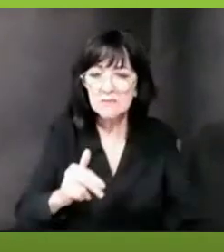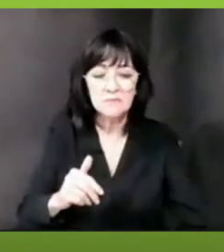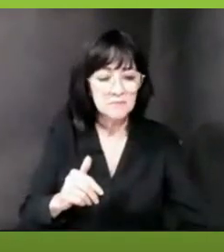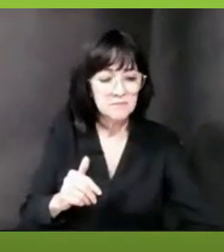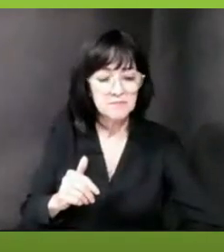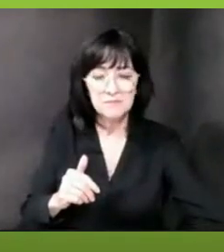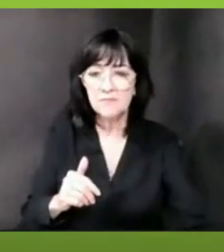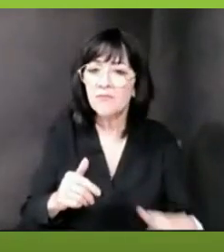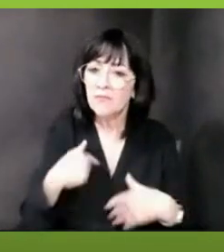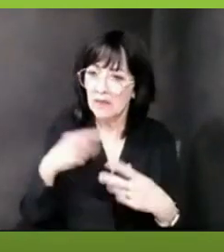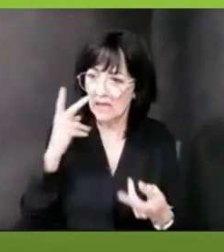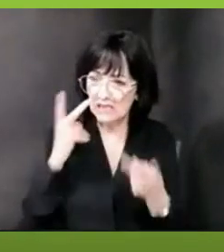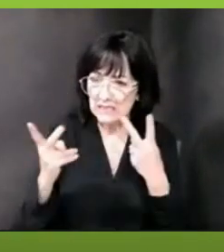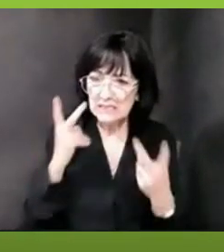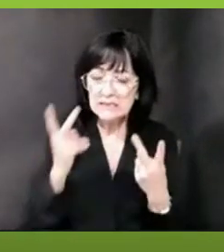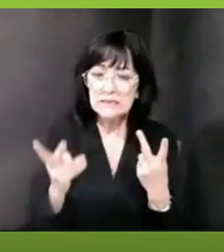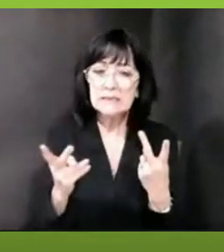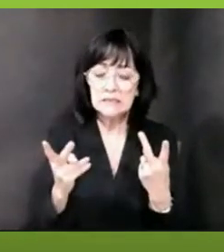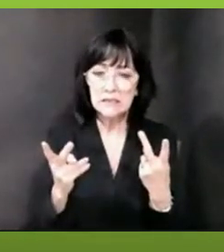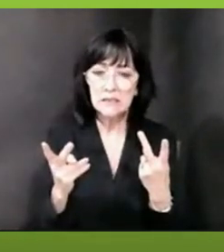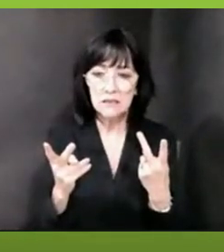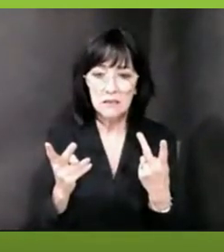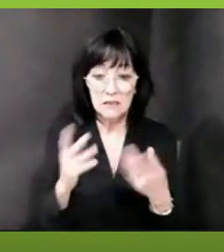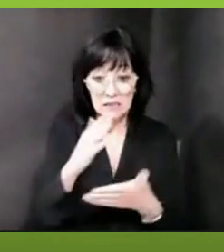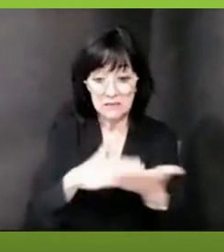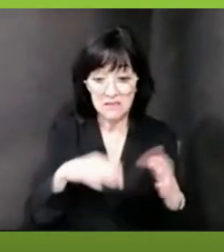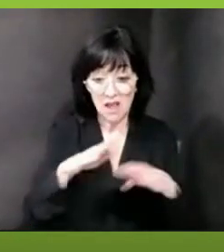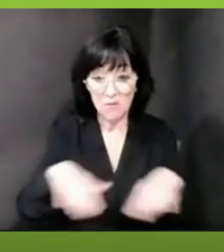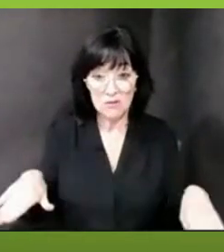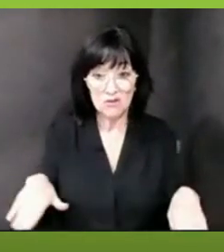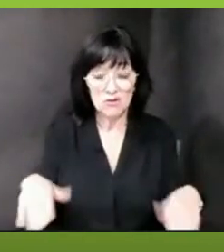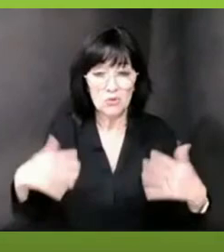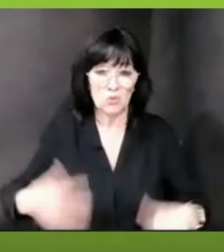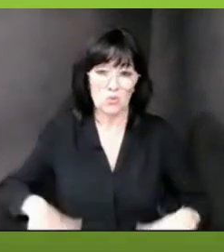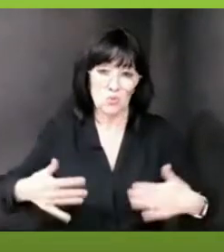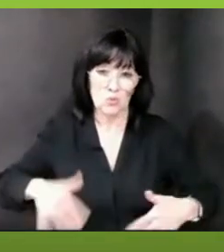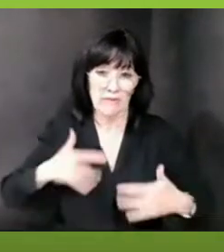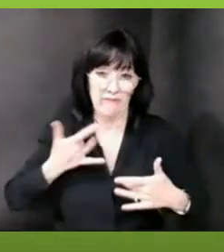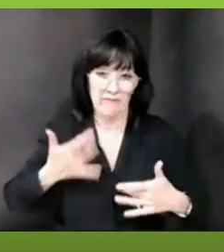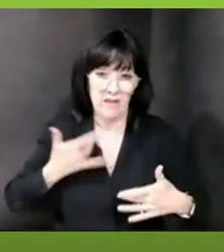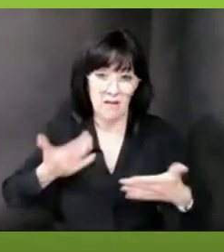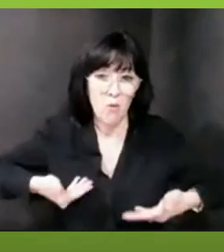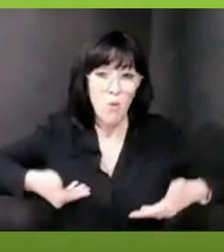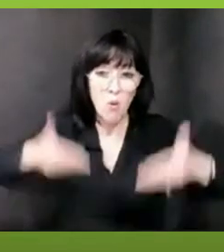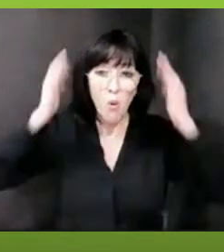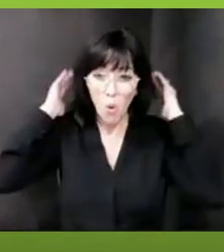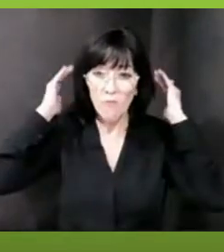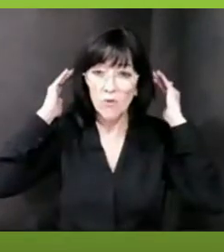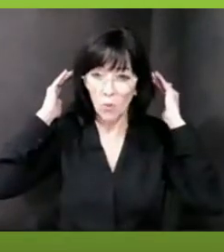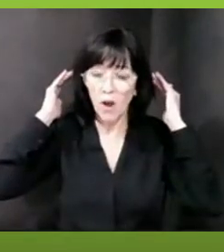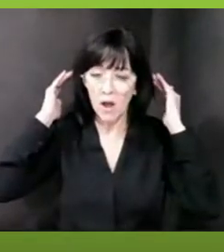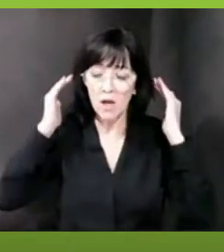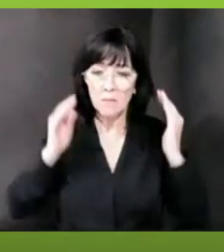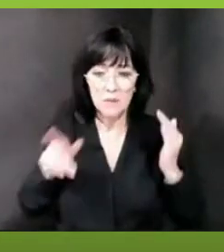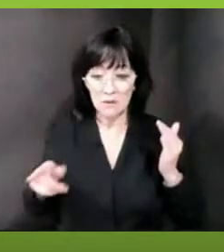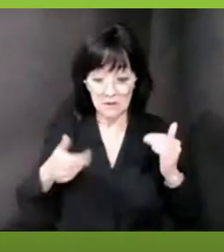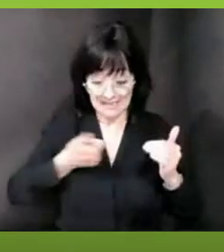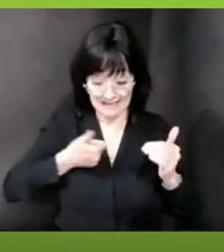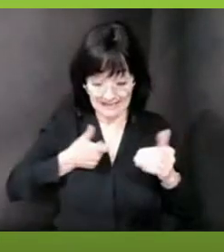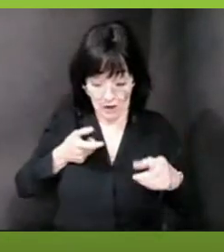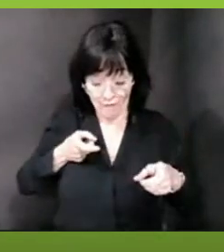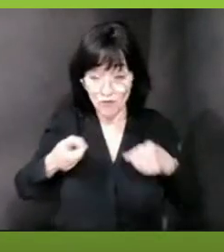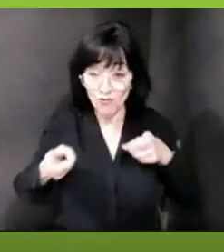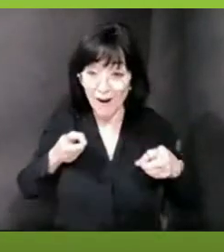kids are feeling a lot of emotions and feeling very overwhelmed. And so that dysregulated feeling that